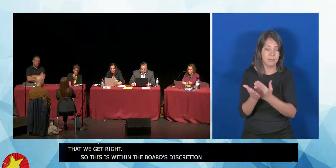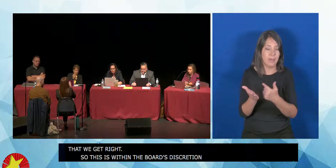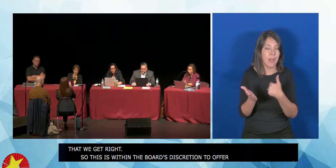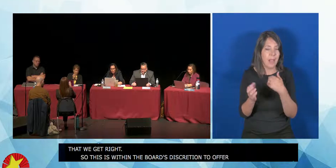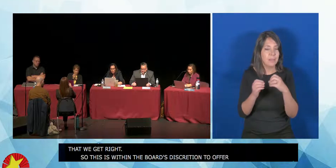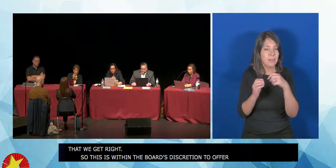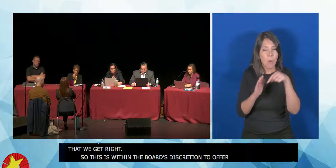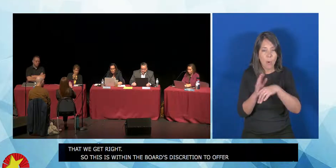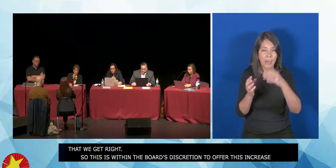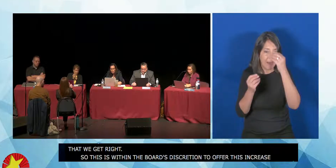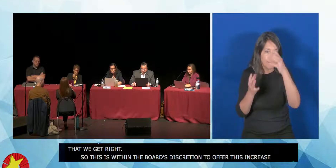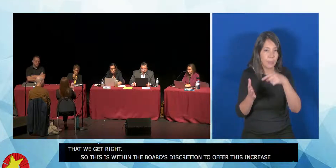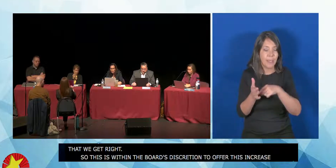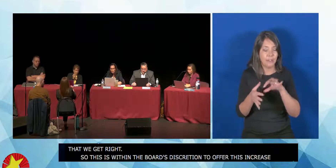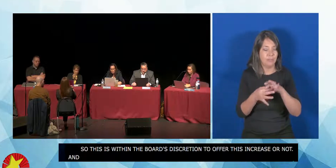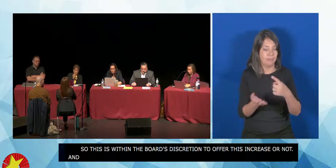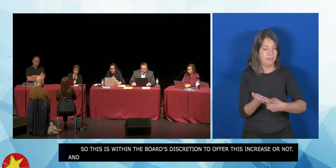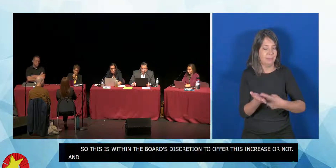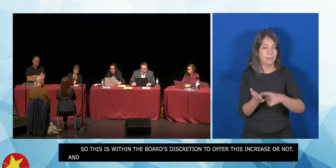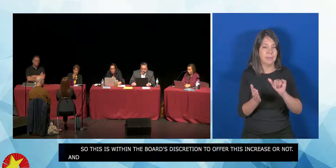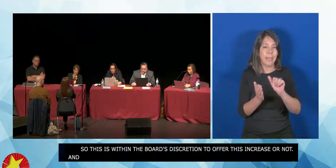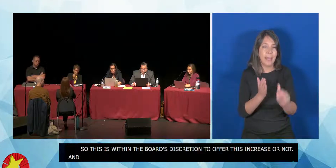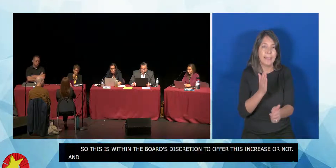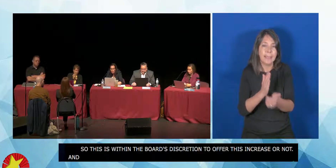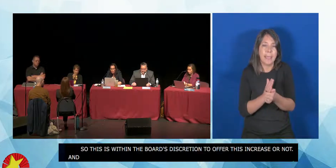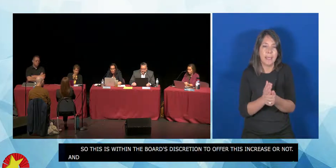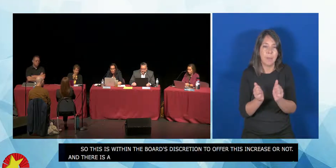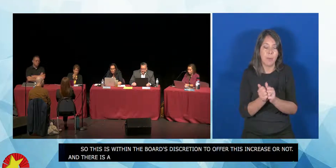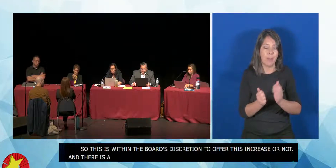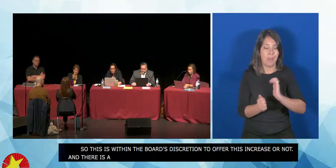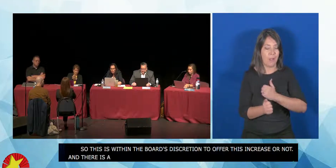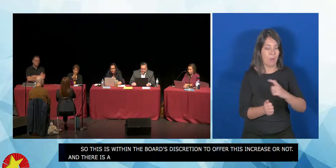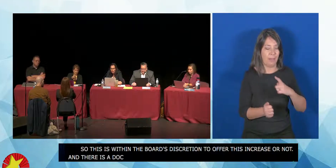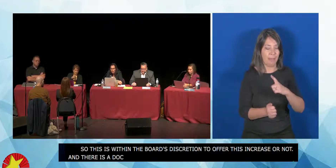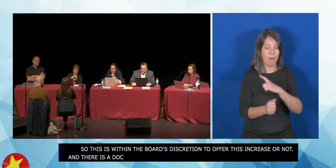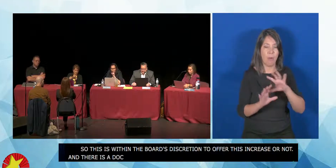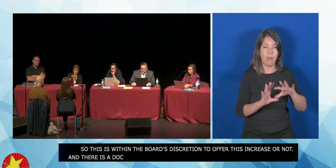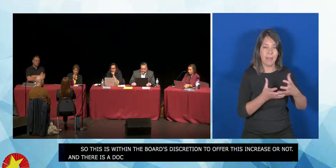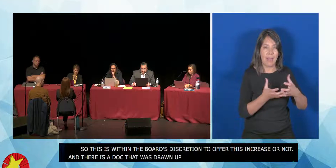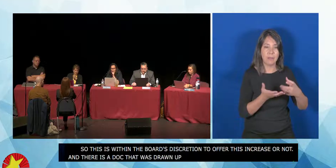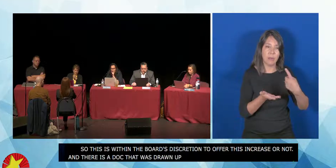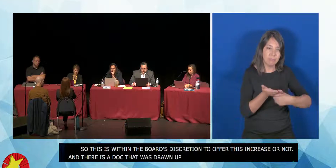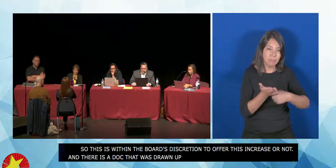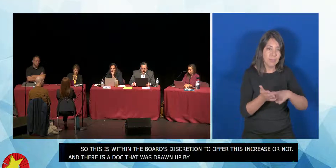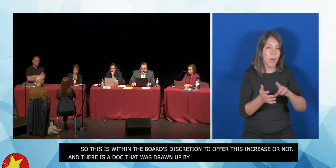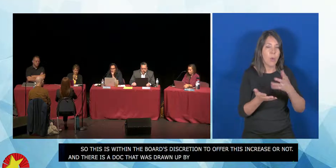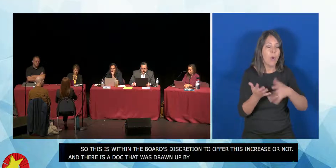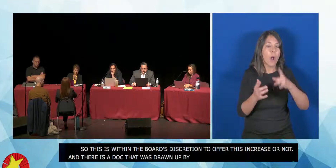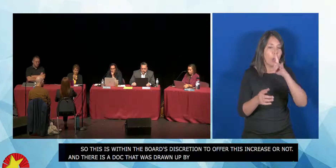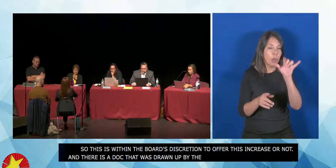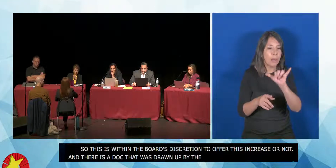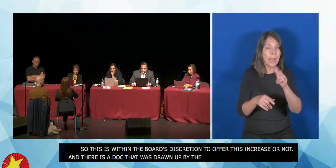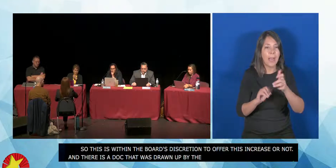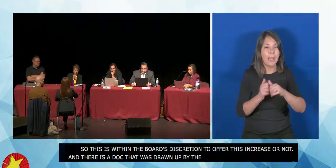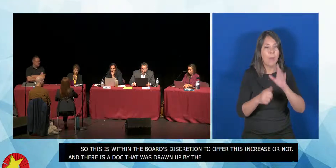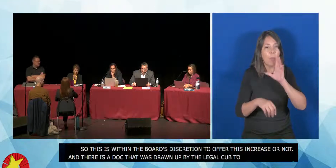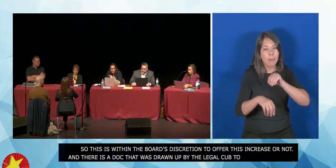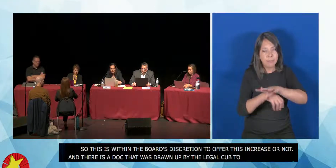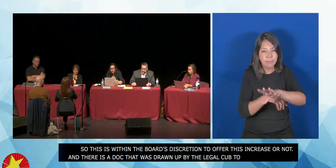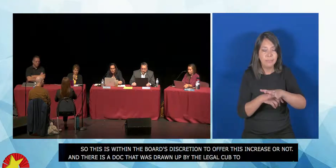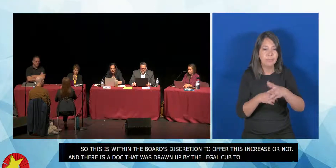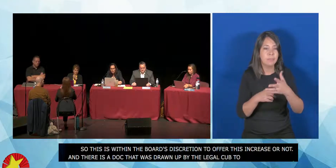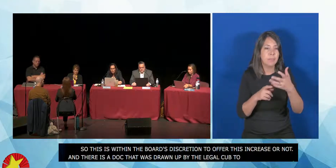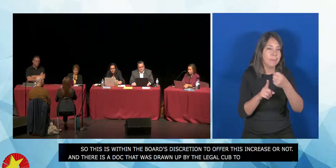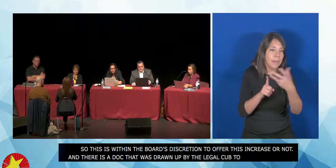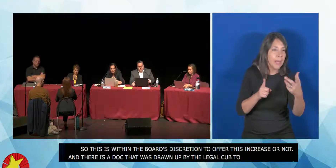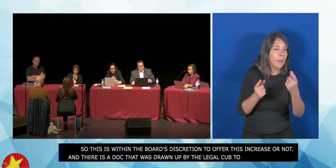an addendum that was drawn up by our legal counsel to affect that. Does anyone have any